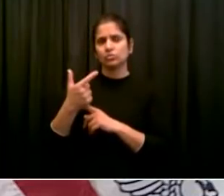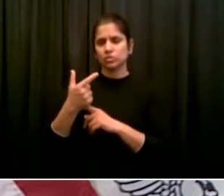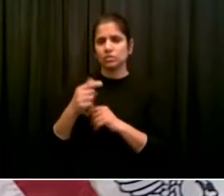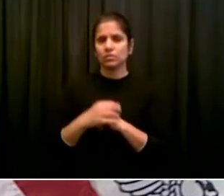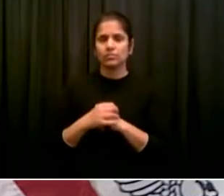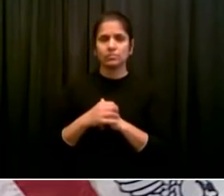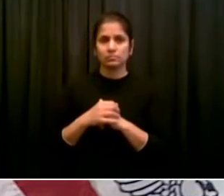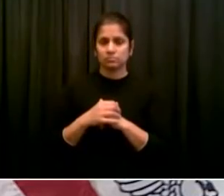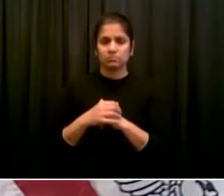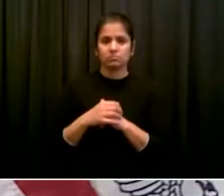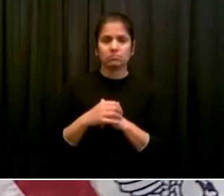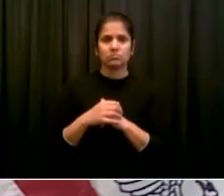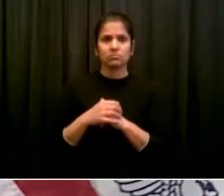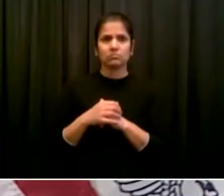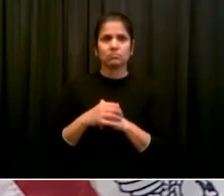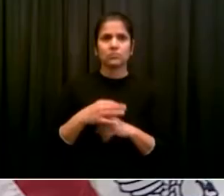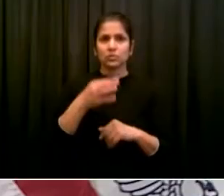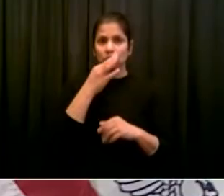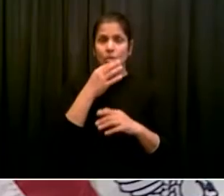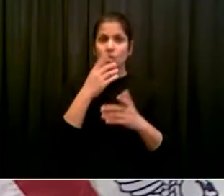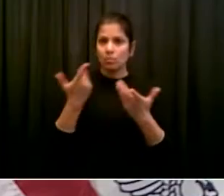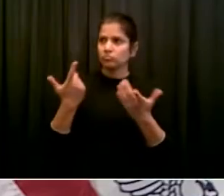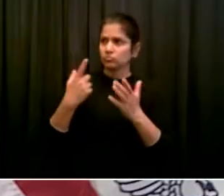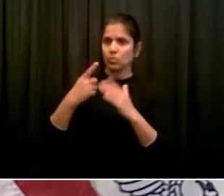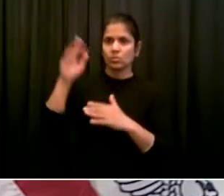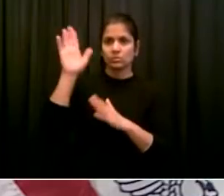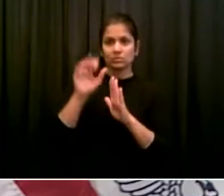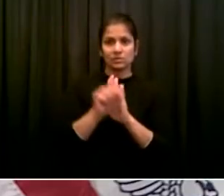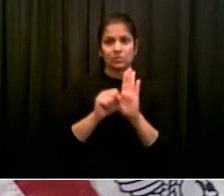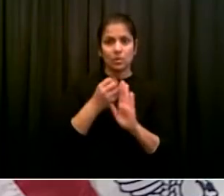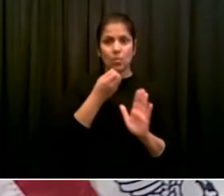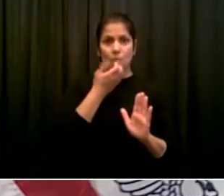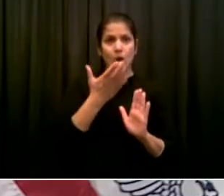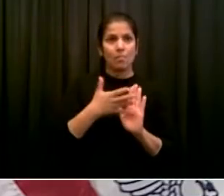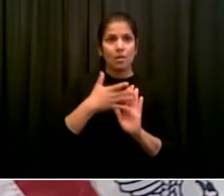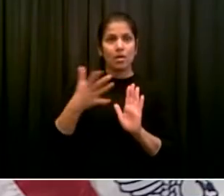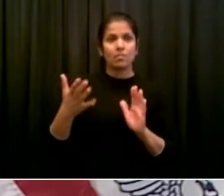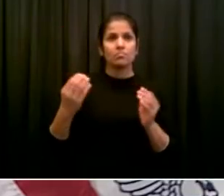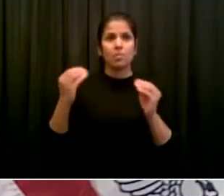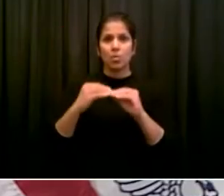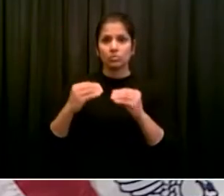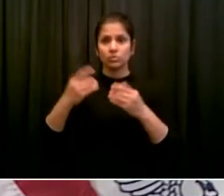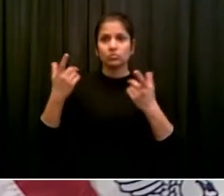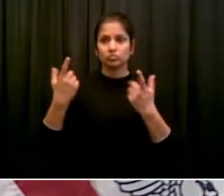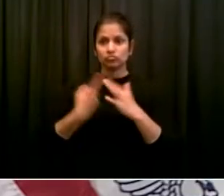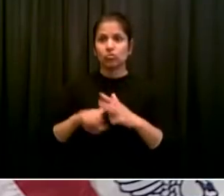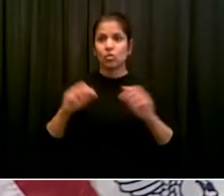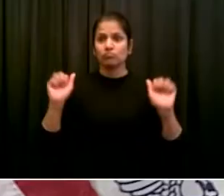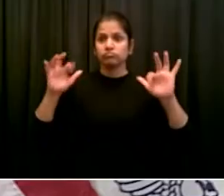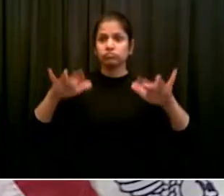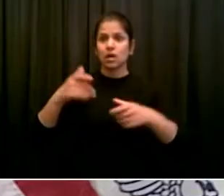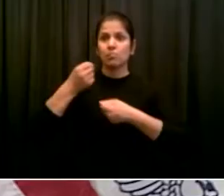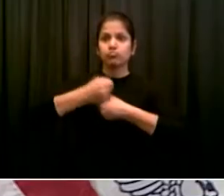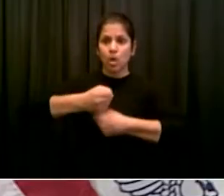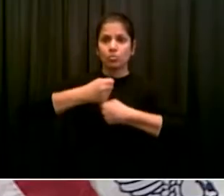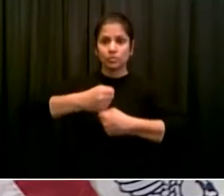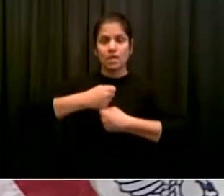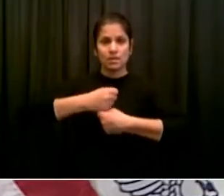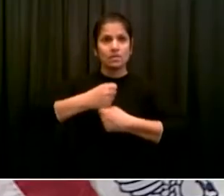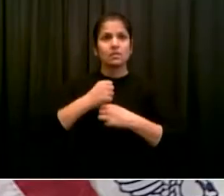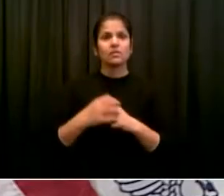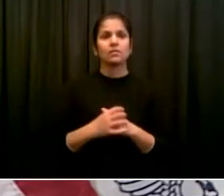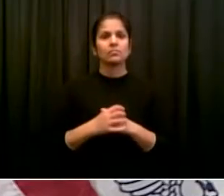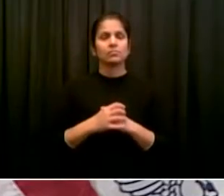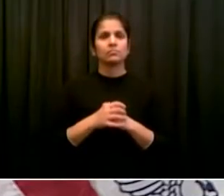going to see a resurgence of protests. So I'm wondering if you can acknowledge the mistakes of the past and talk about how protest policing will